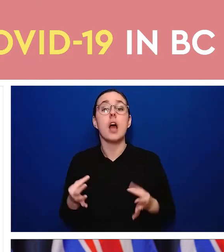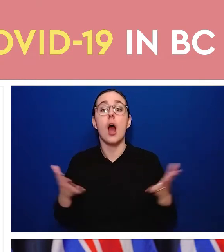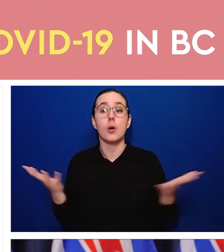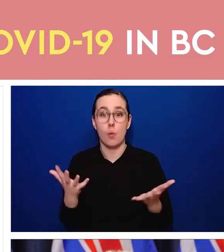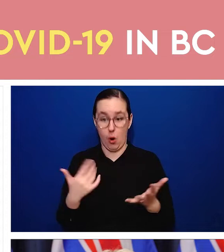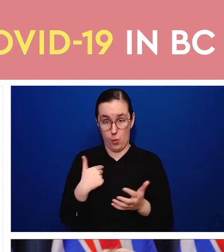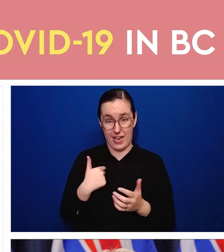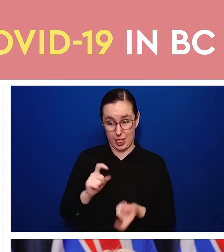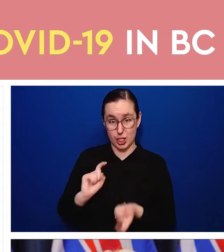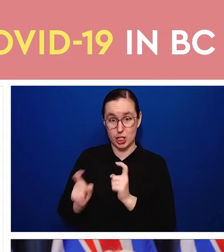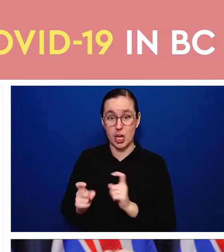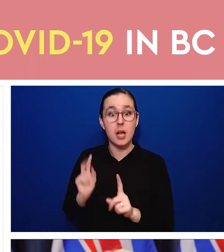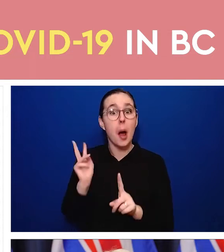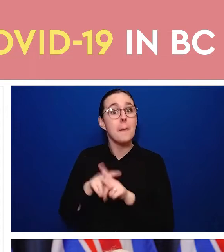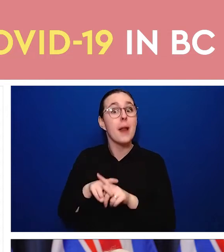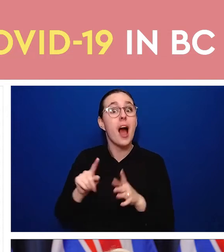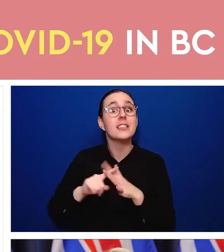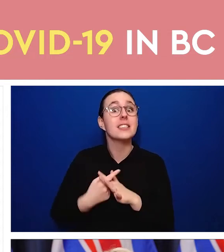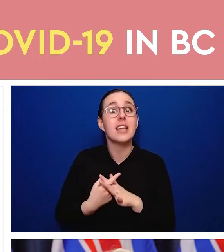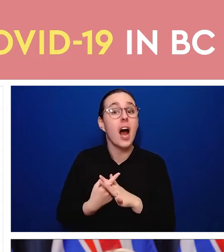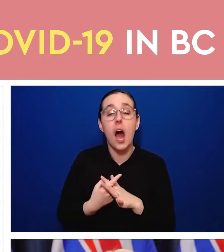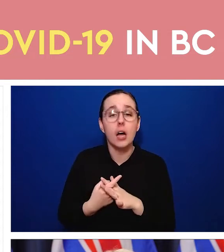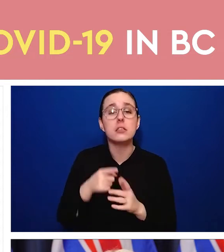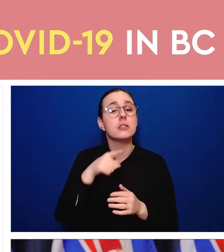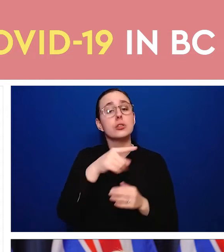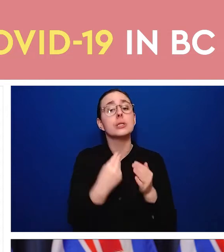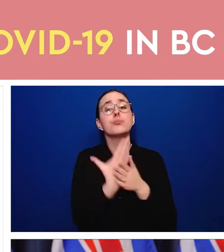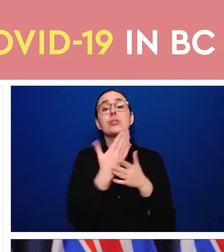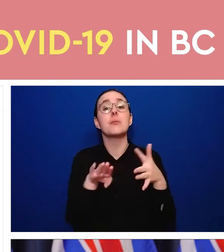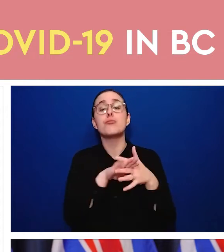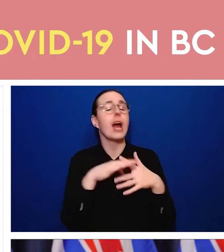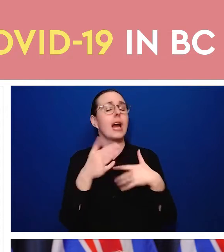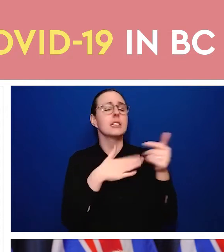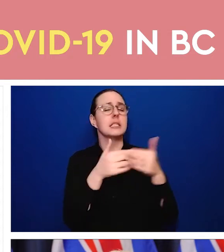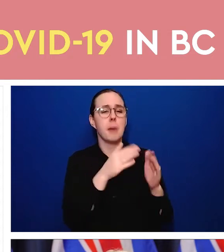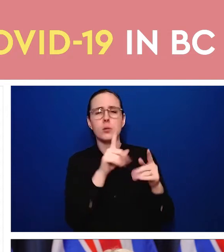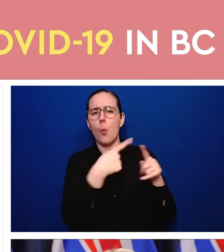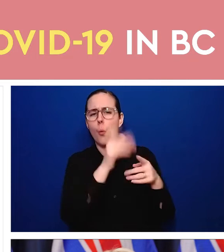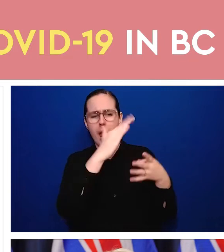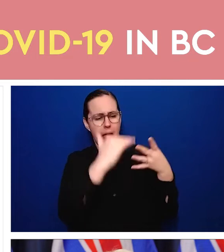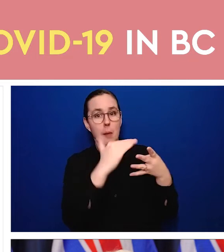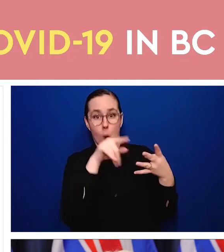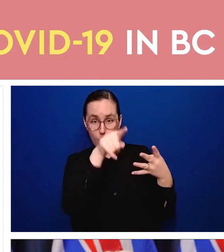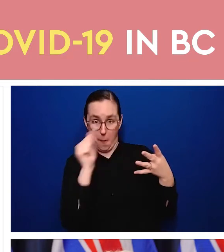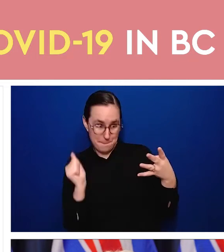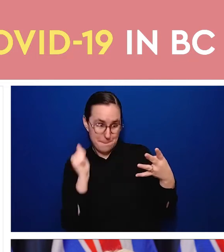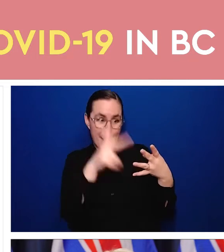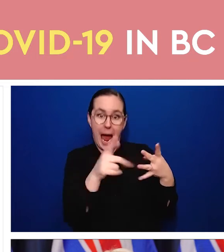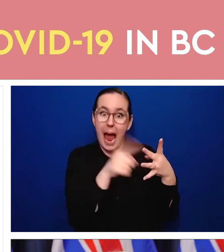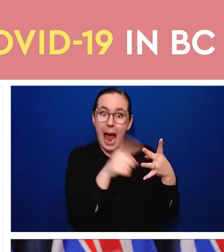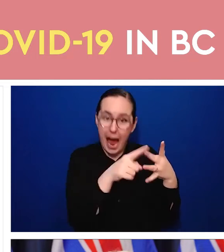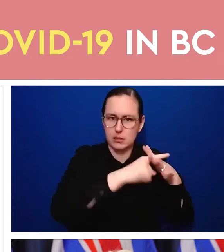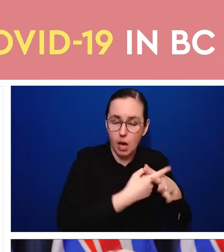you return from spring break at whenever that is for each school district. And if you're not sure which school district it